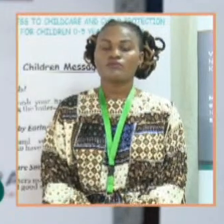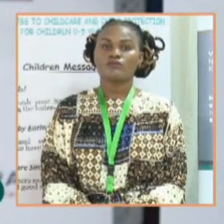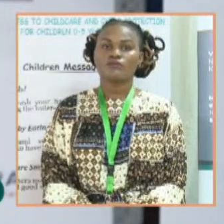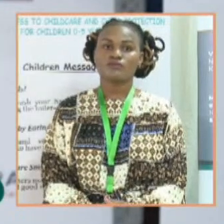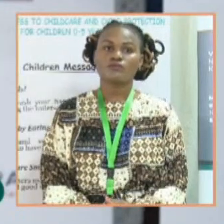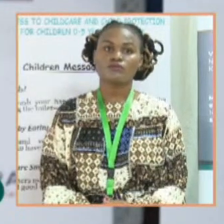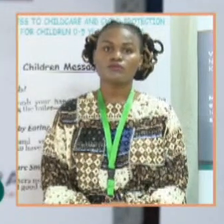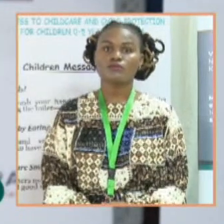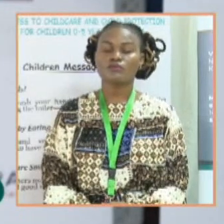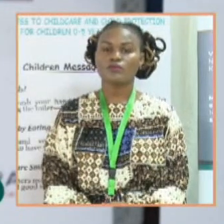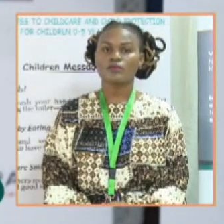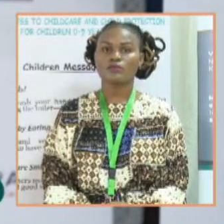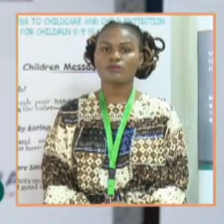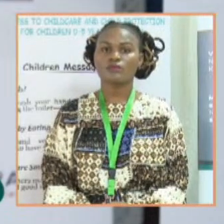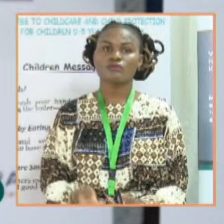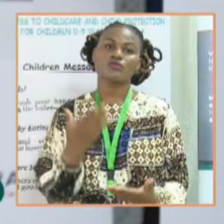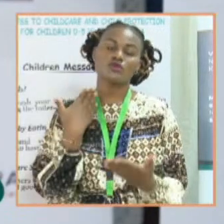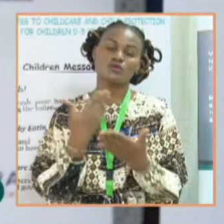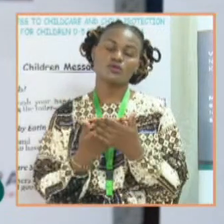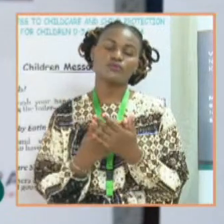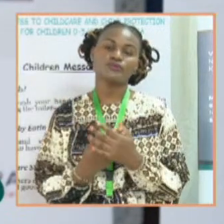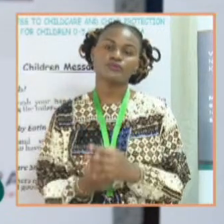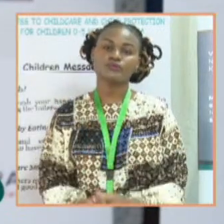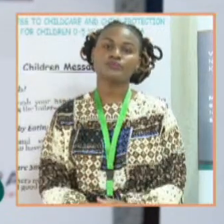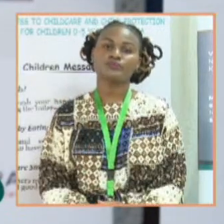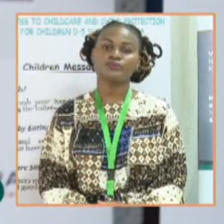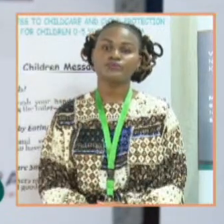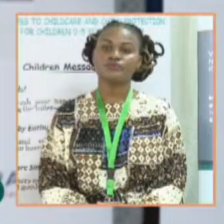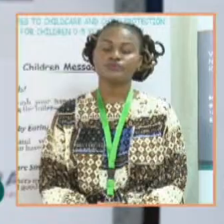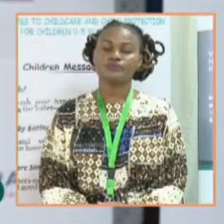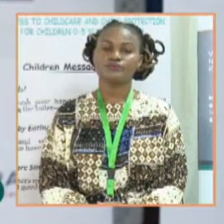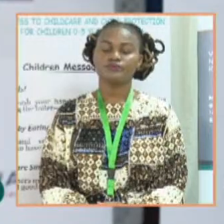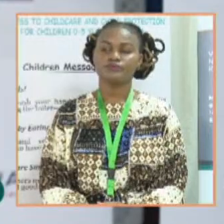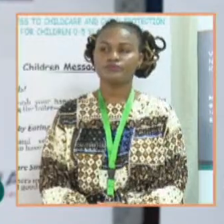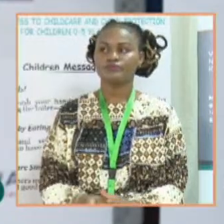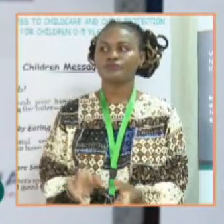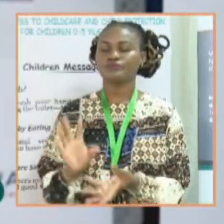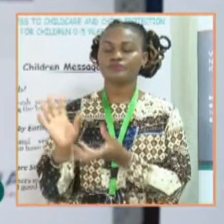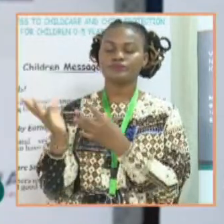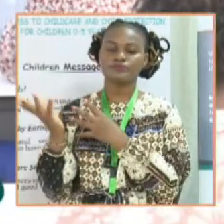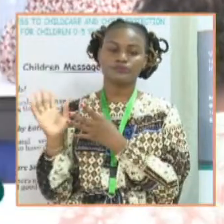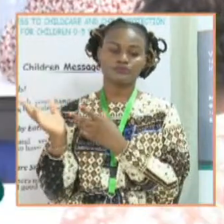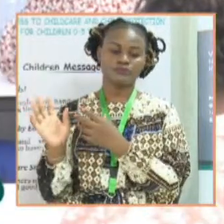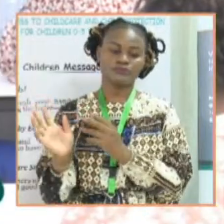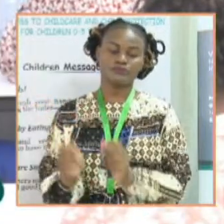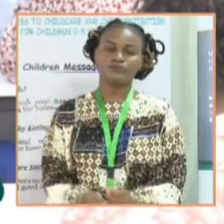areas. Thank you very much. I rushed through because of them. Thank you.